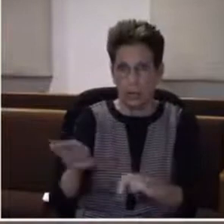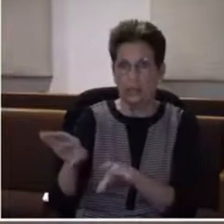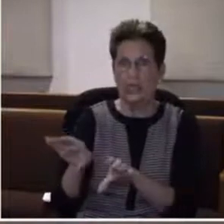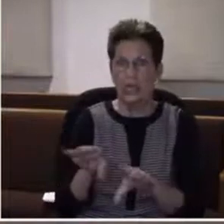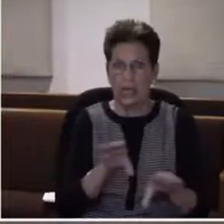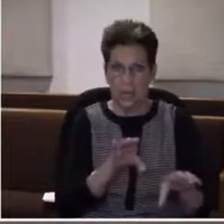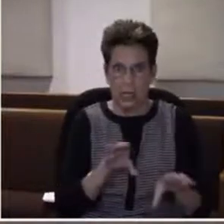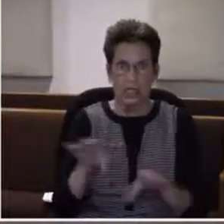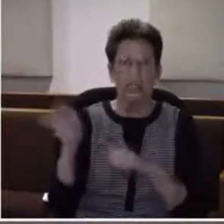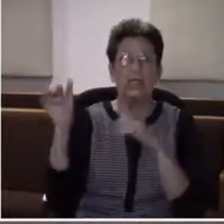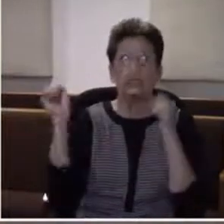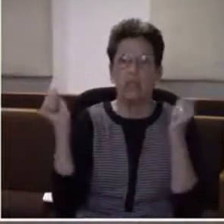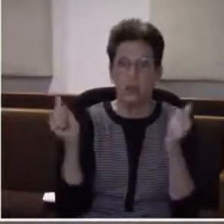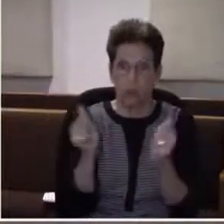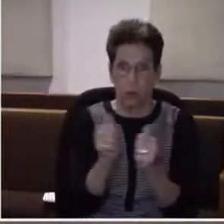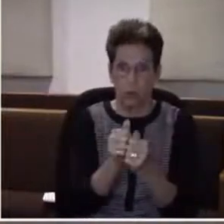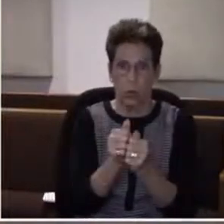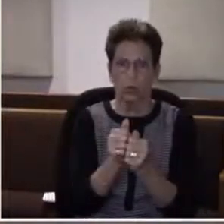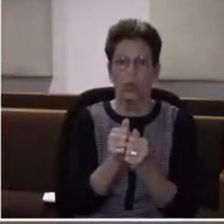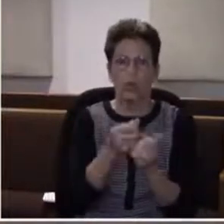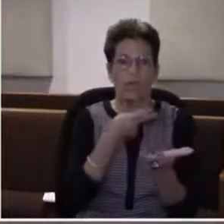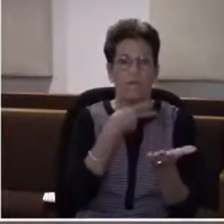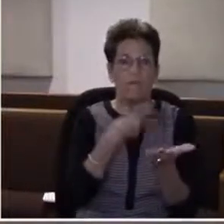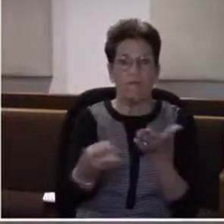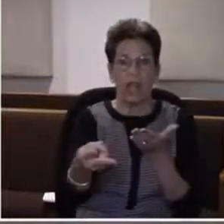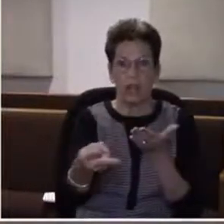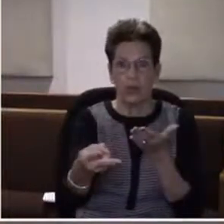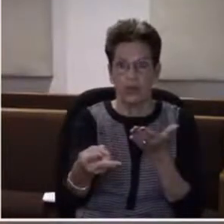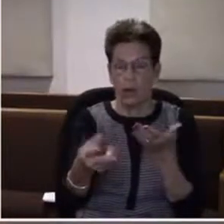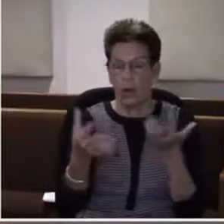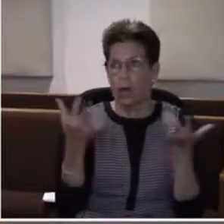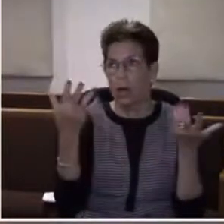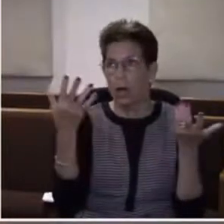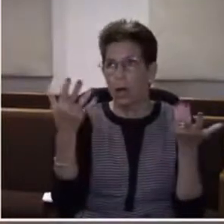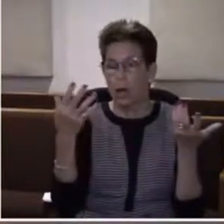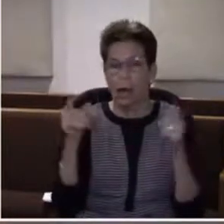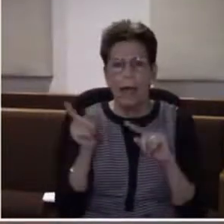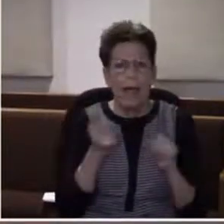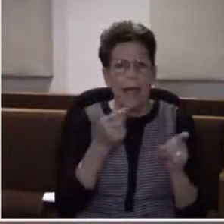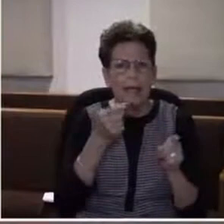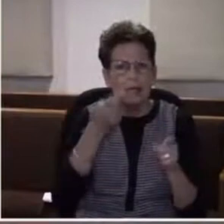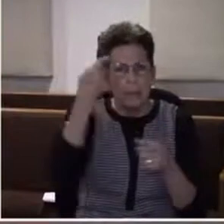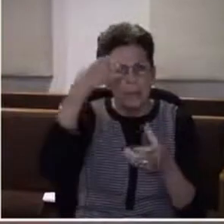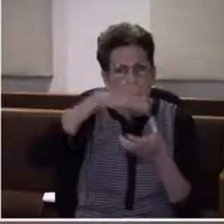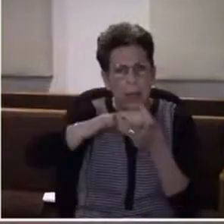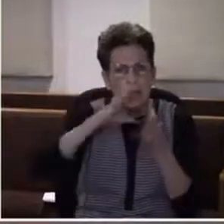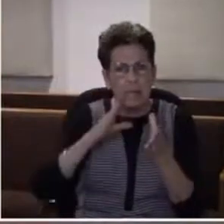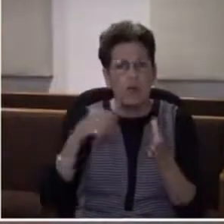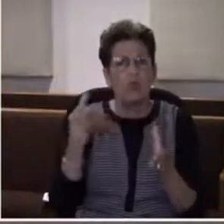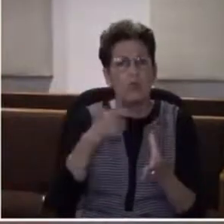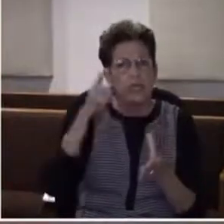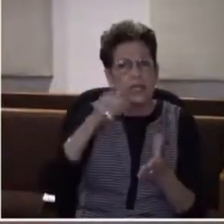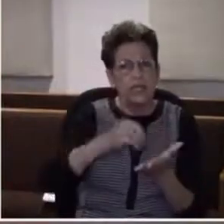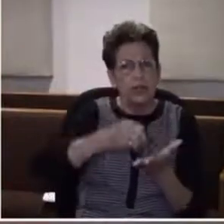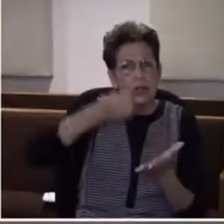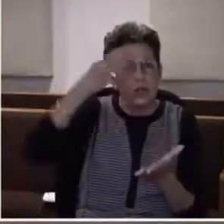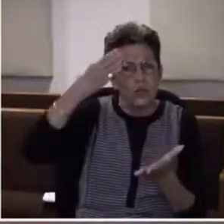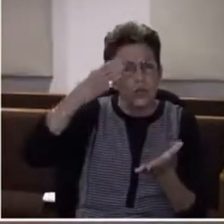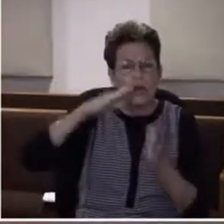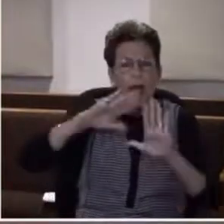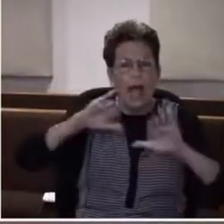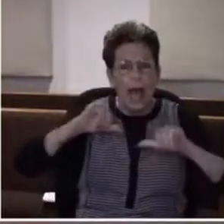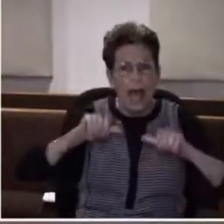nature or according to the way the world would direct them. But as a believer, we have to learn how to deal with sinful